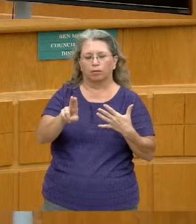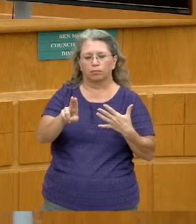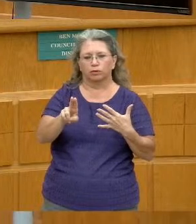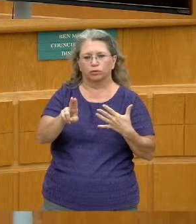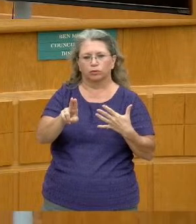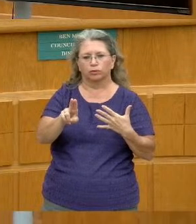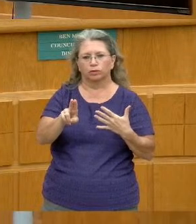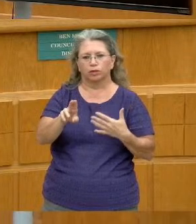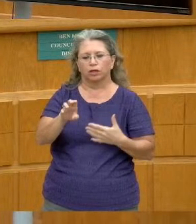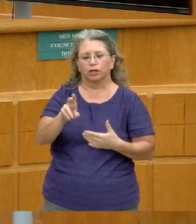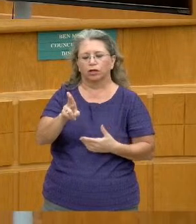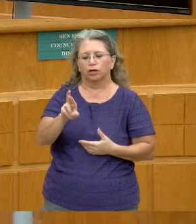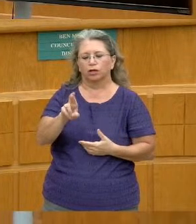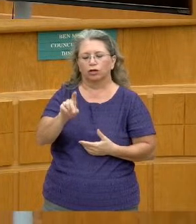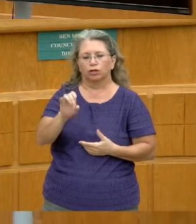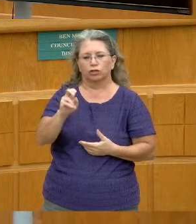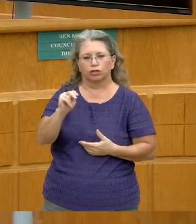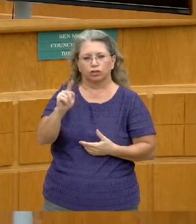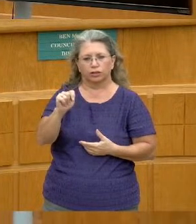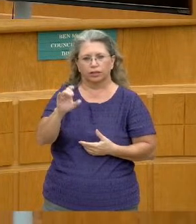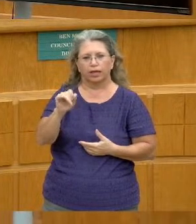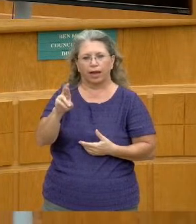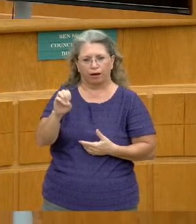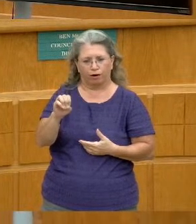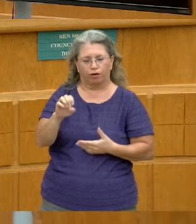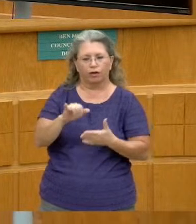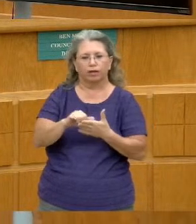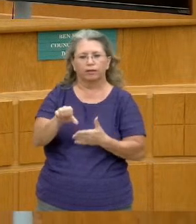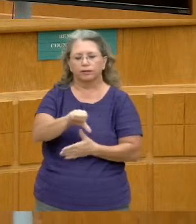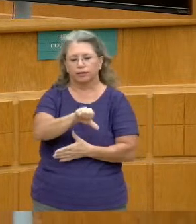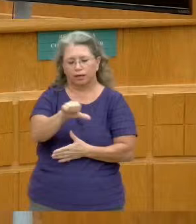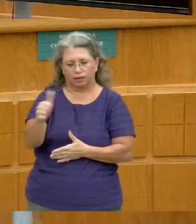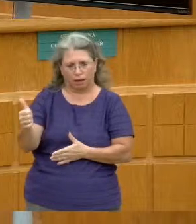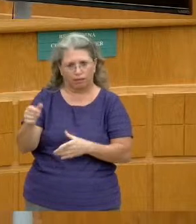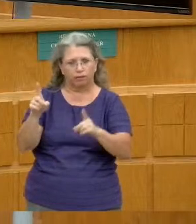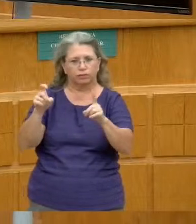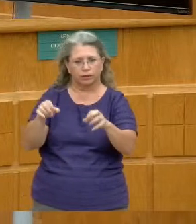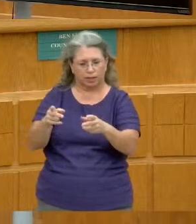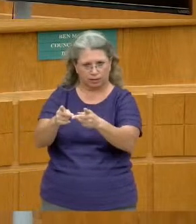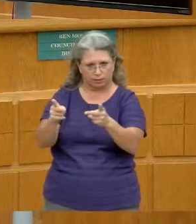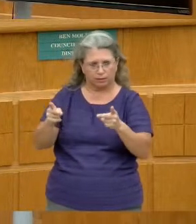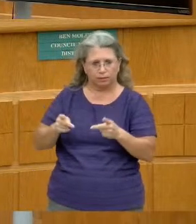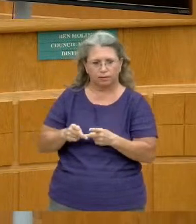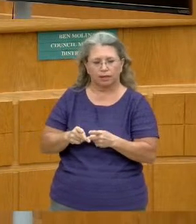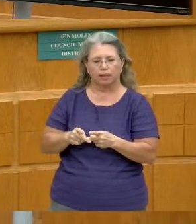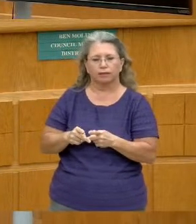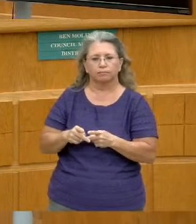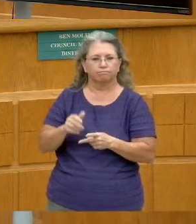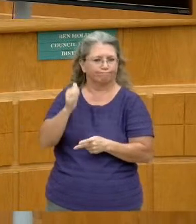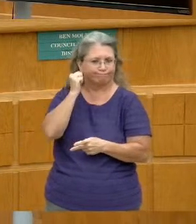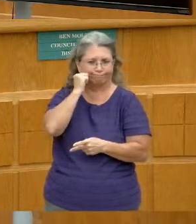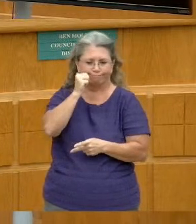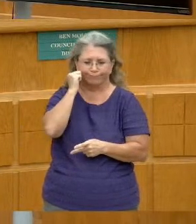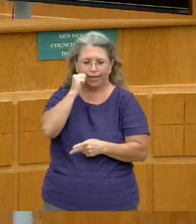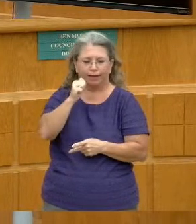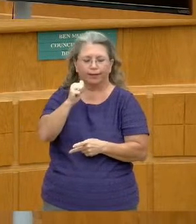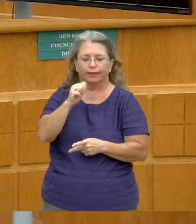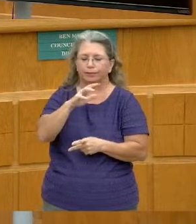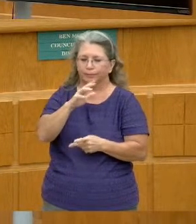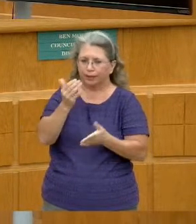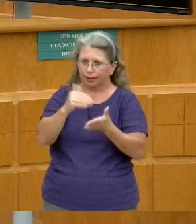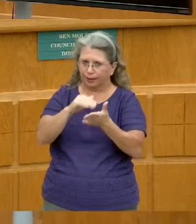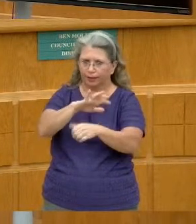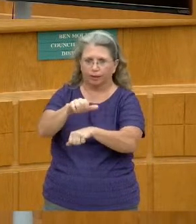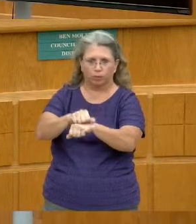PROMPTU, Urgent Care, is another test collection site, and they're testing daily, but by appointment